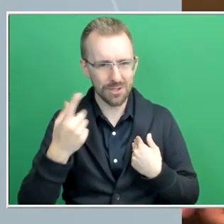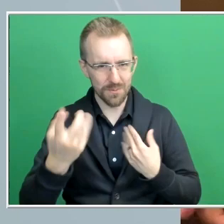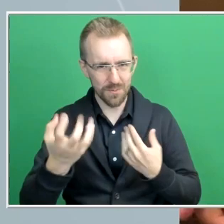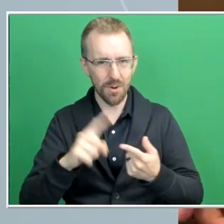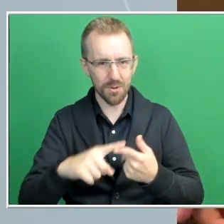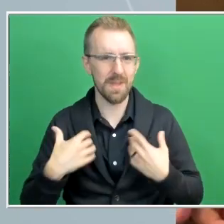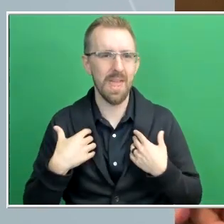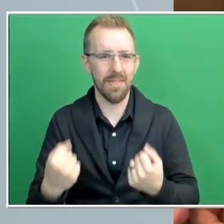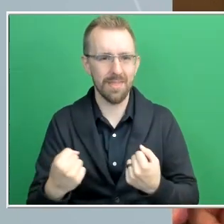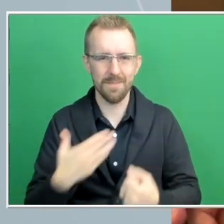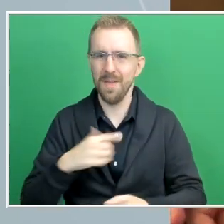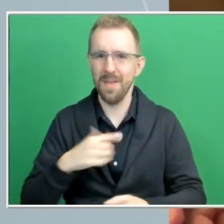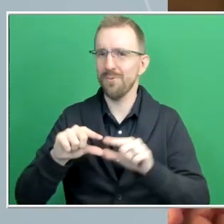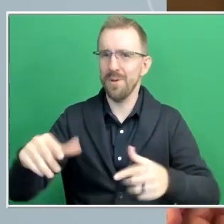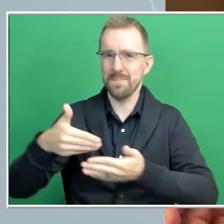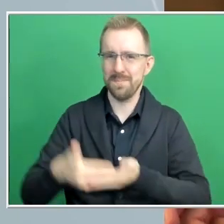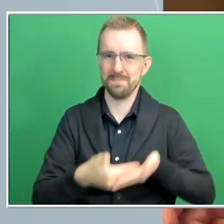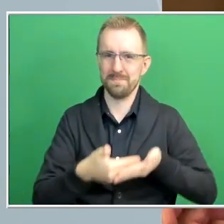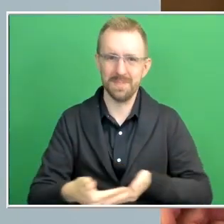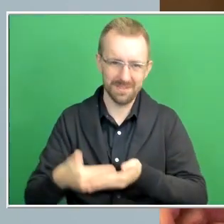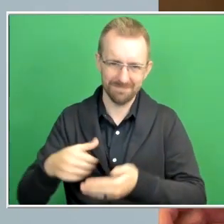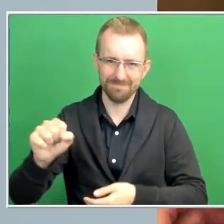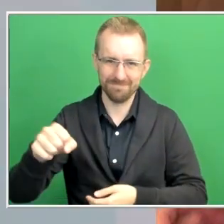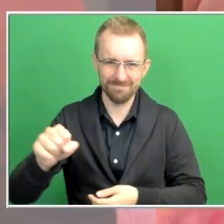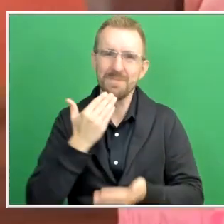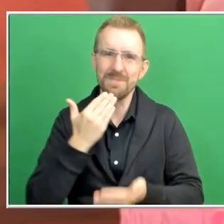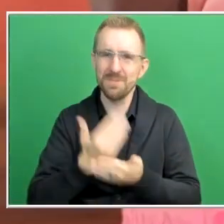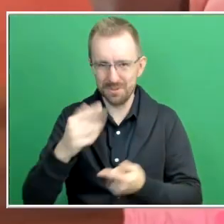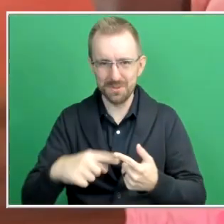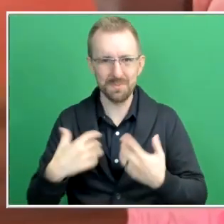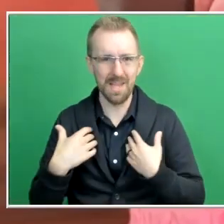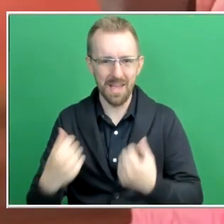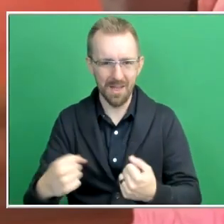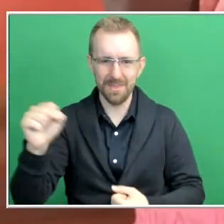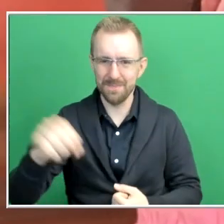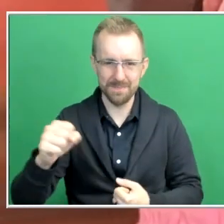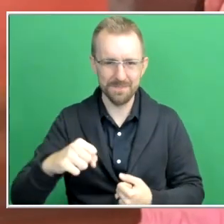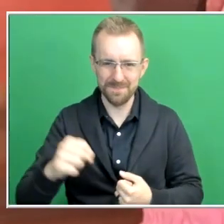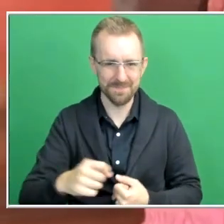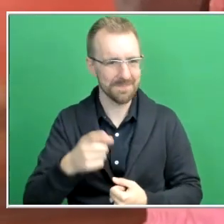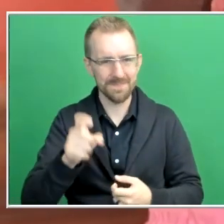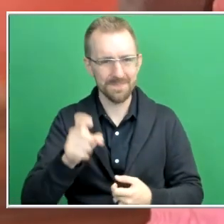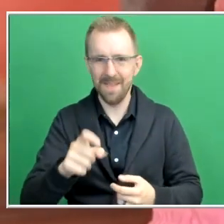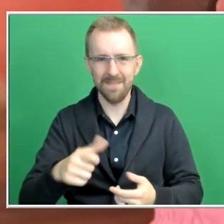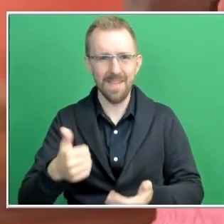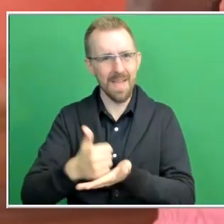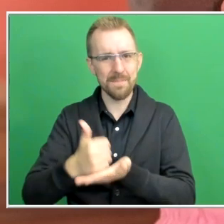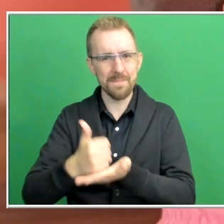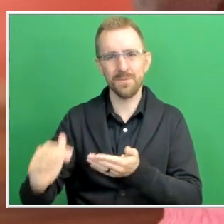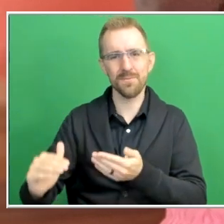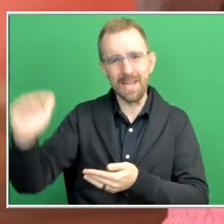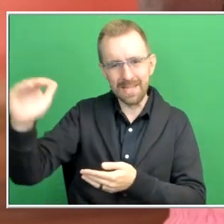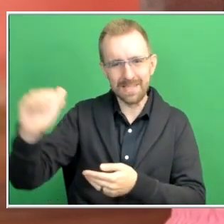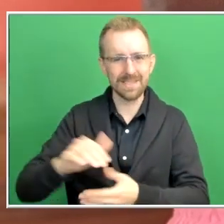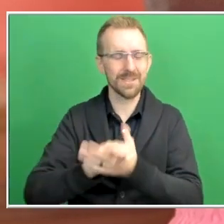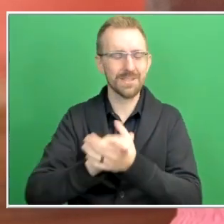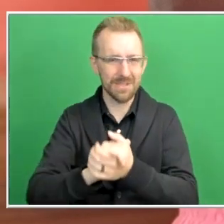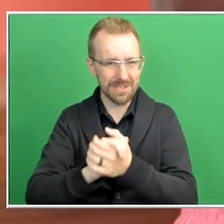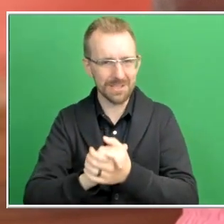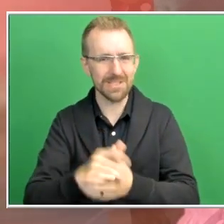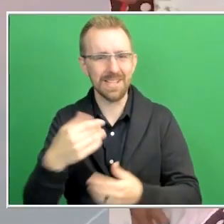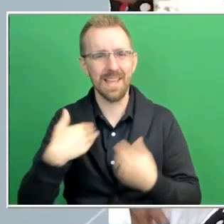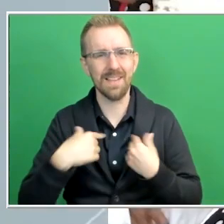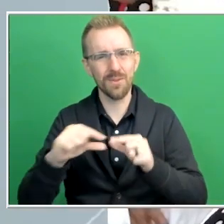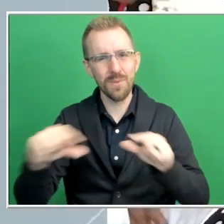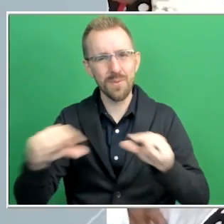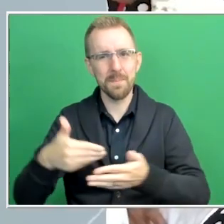My grandbabies. Oh man, that's a good reason to be healthy right there, right? That's you got to help raise that. Yes. And just congratulations to your beautiful grandbaby and to that